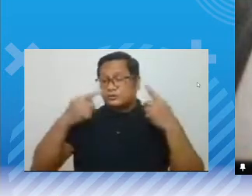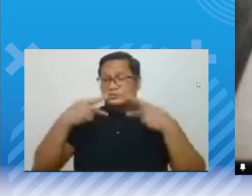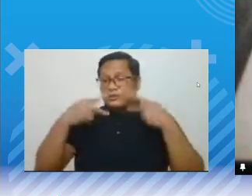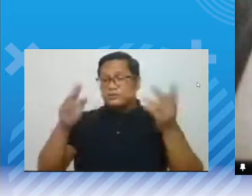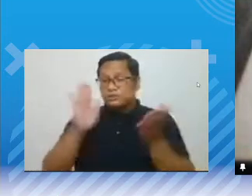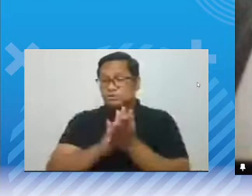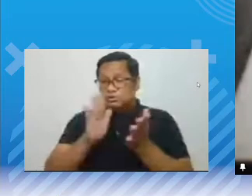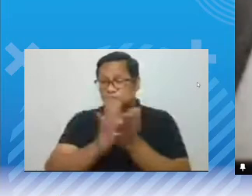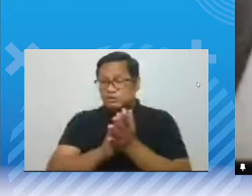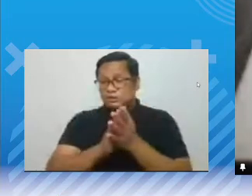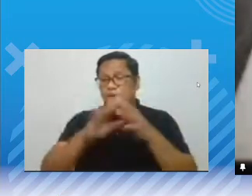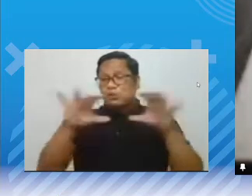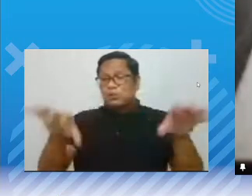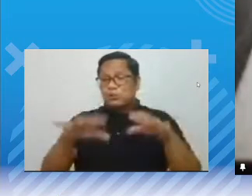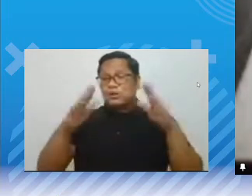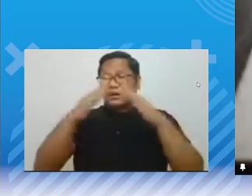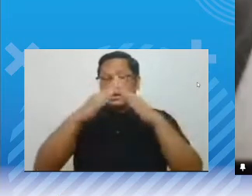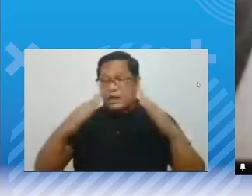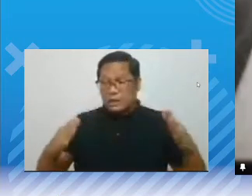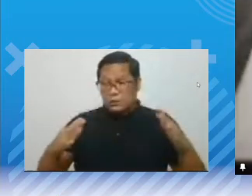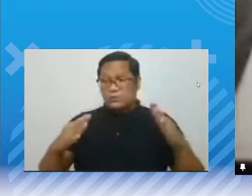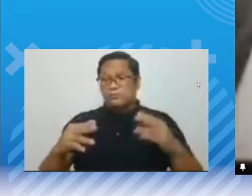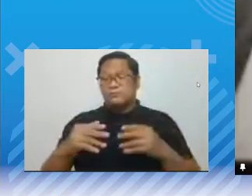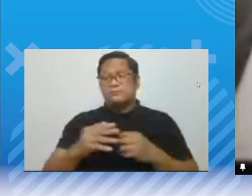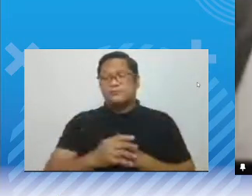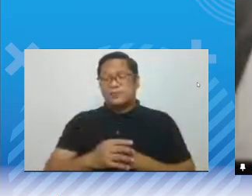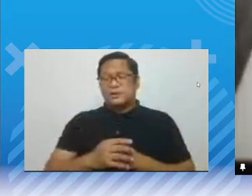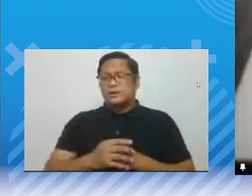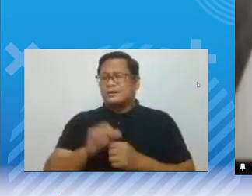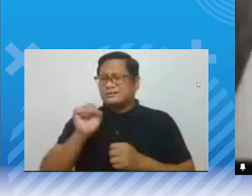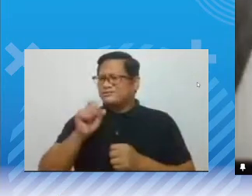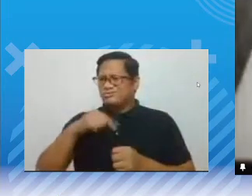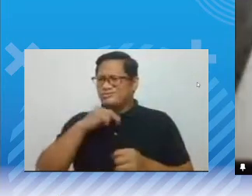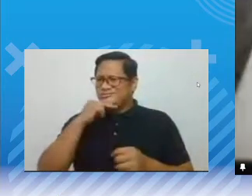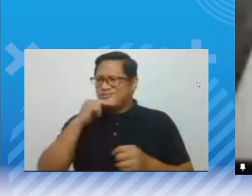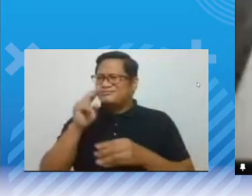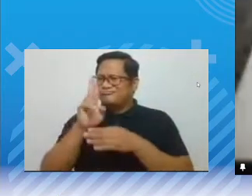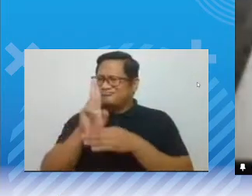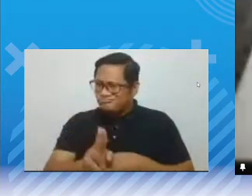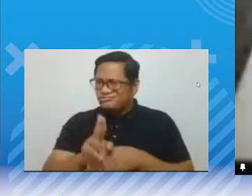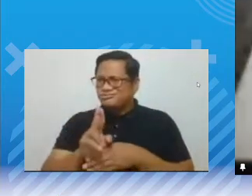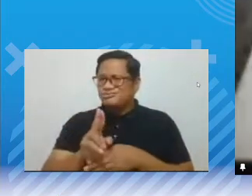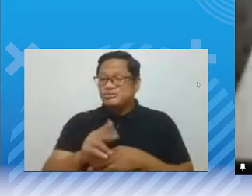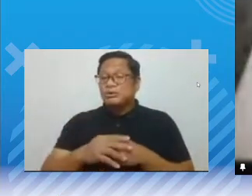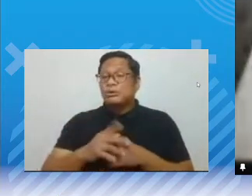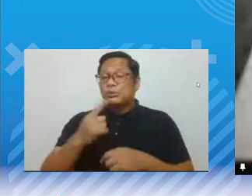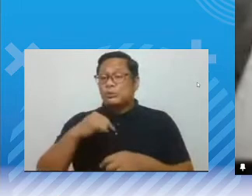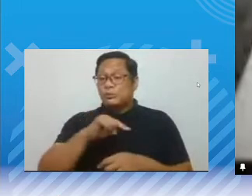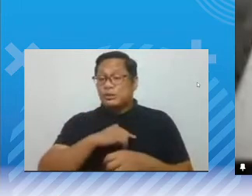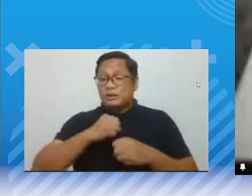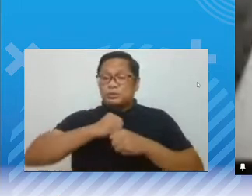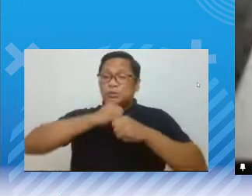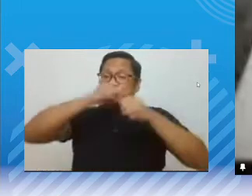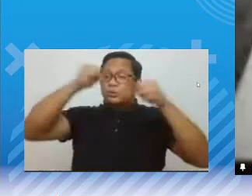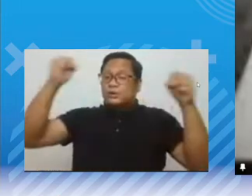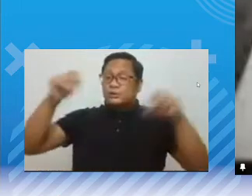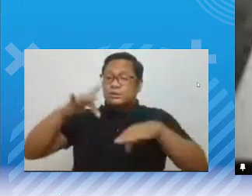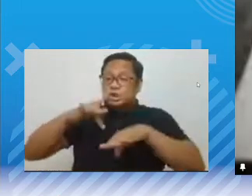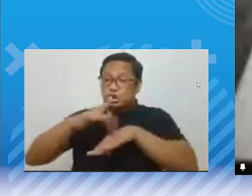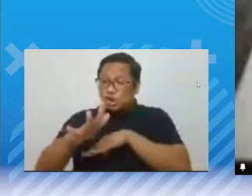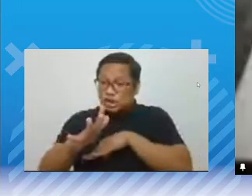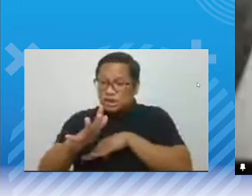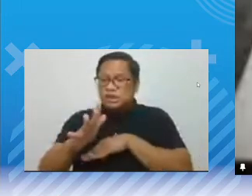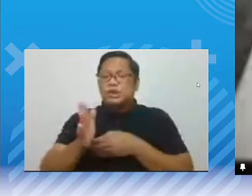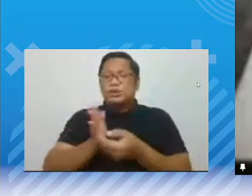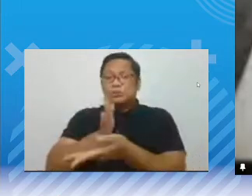from home setup. We are not used to this setup. We are used to waking up early, going